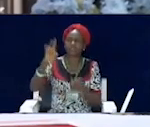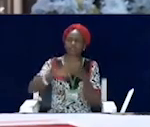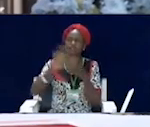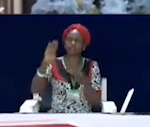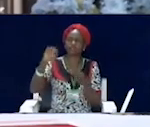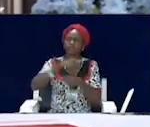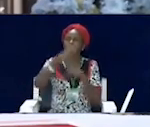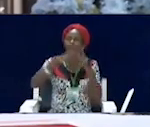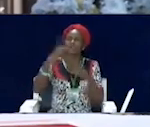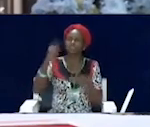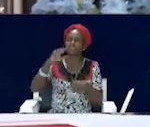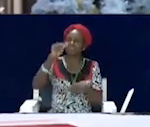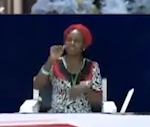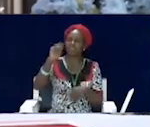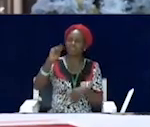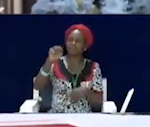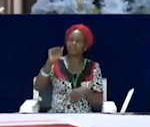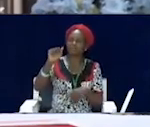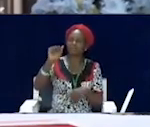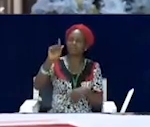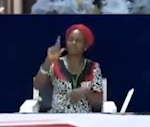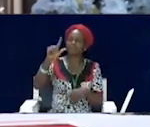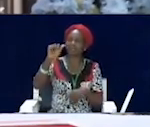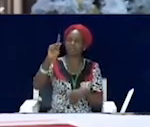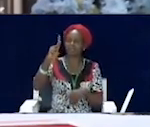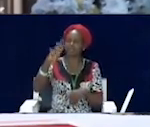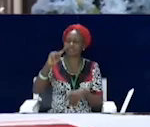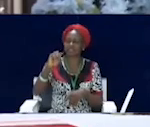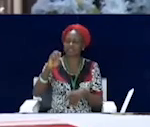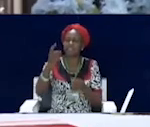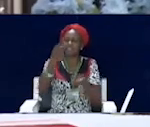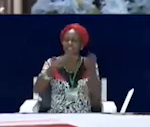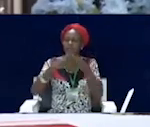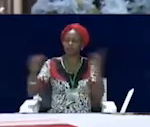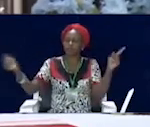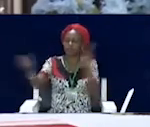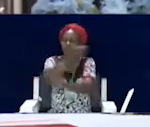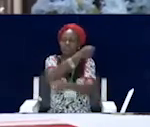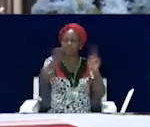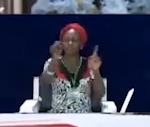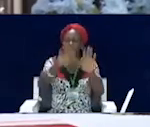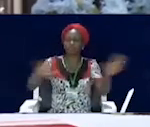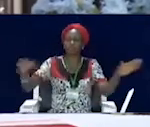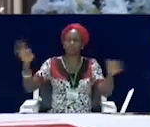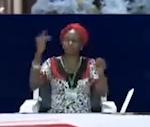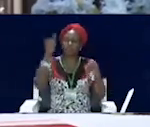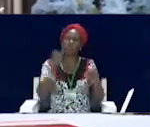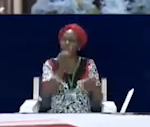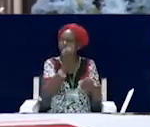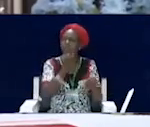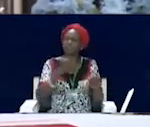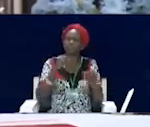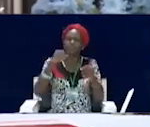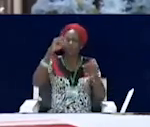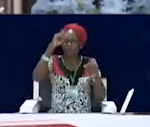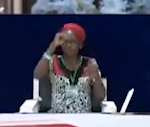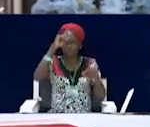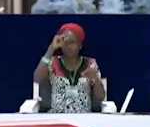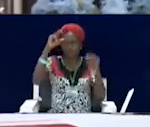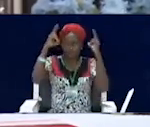the Amalekites came to attack the children of Israel, Moses went to the